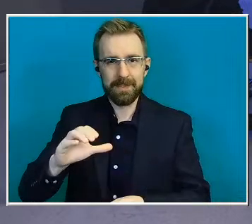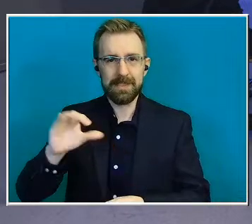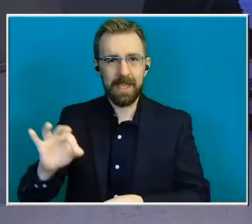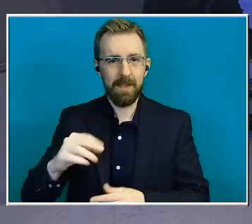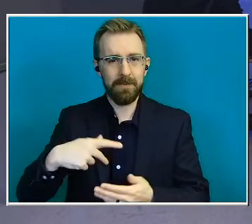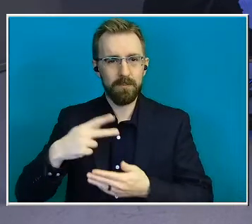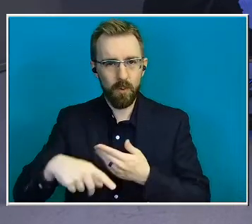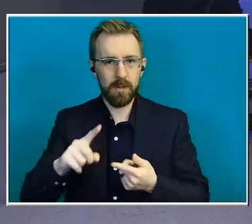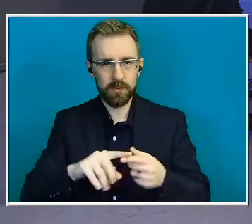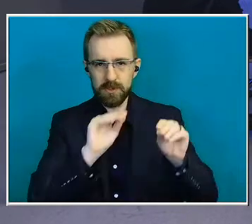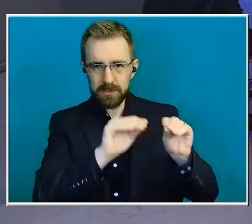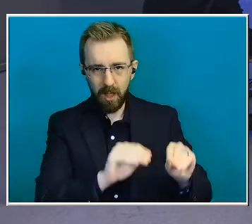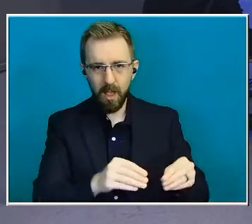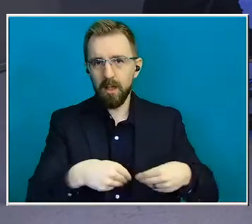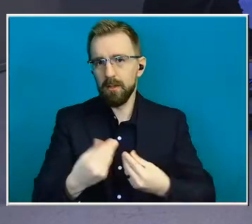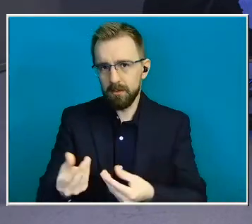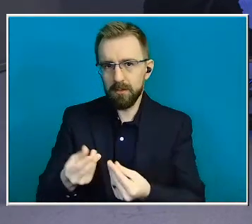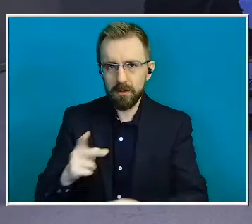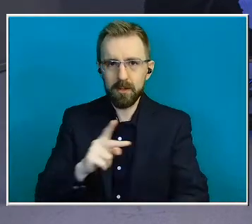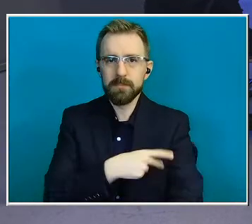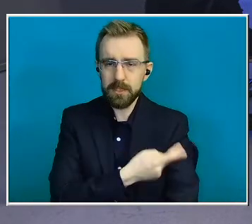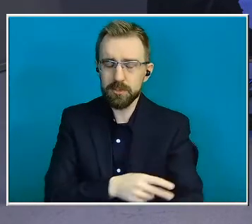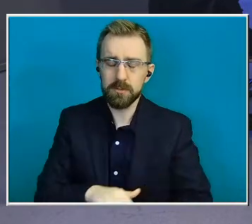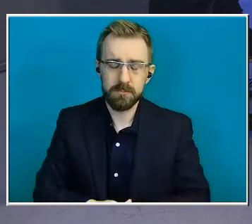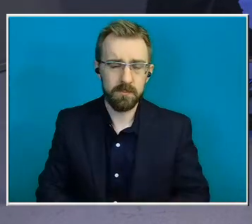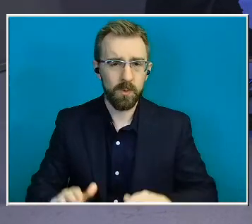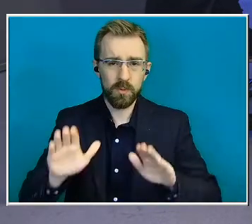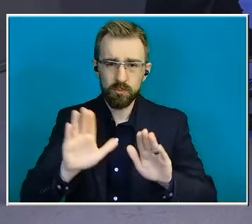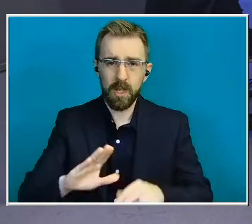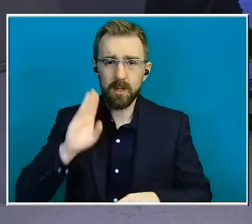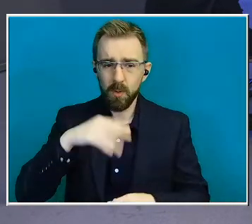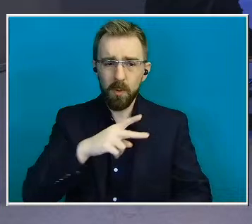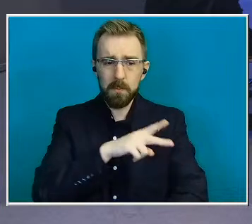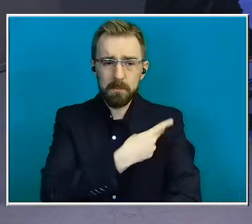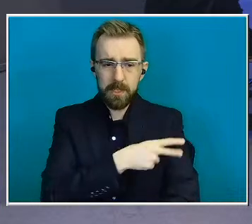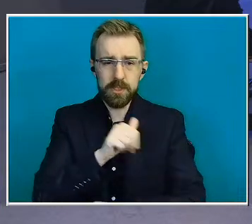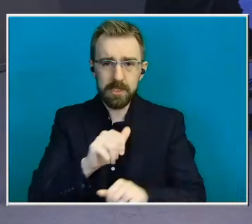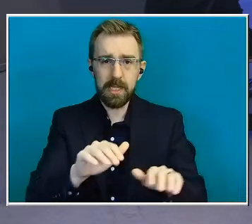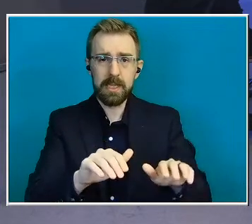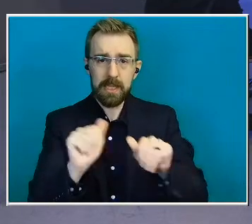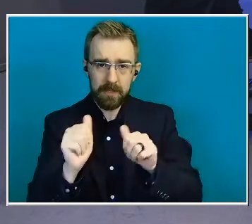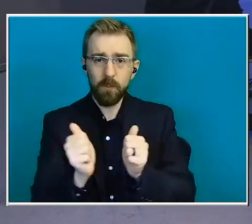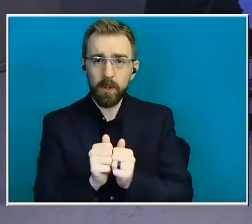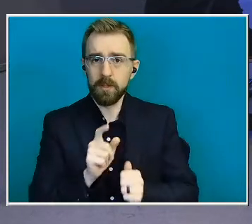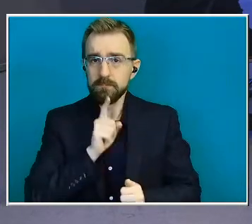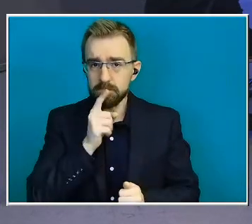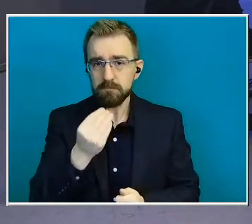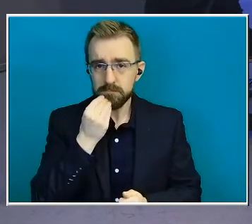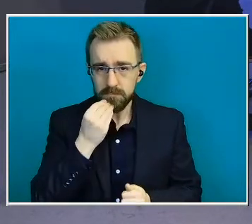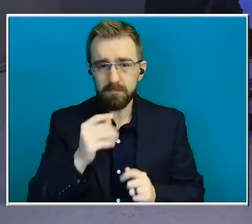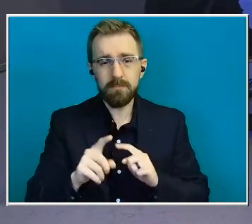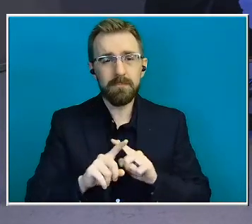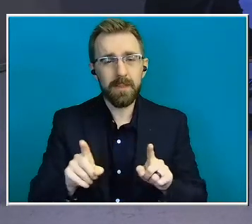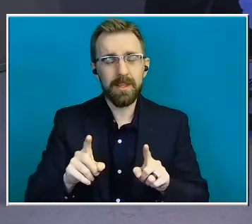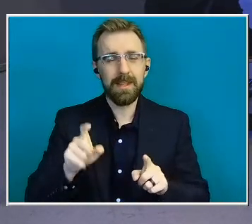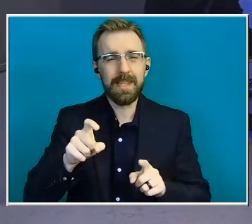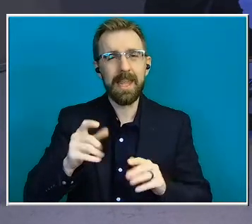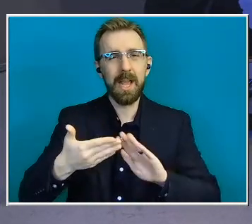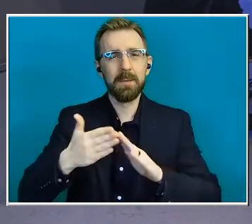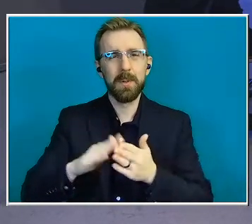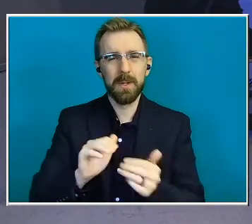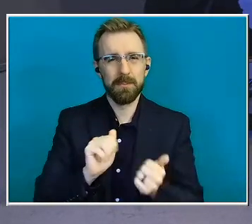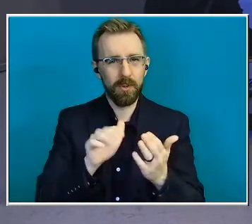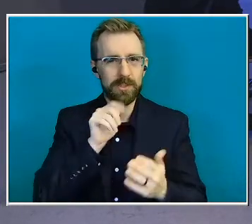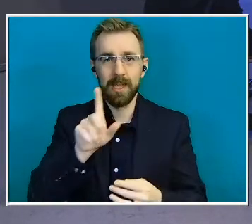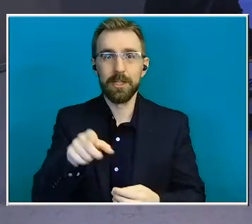patients. So it's great to know patients can leave the clinic with food, but Dr. Bridges, it takes a community approach. It's not just a physician's office,